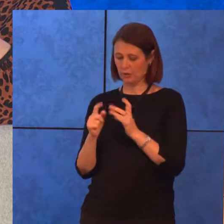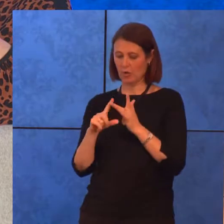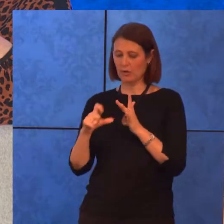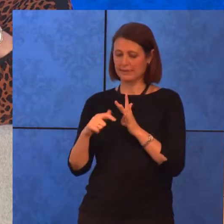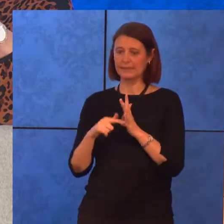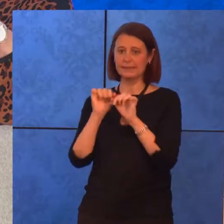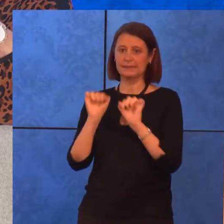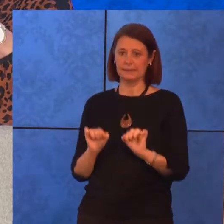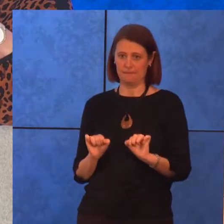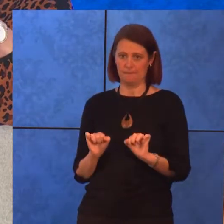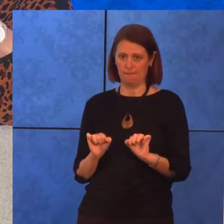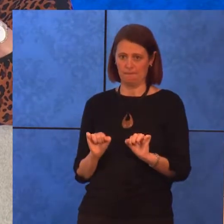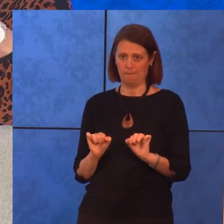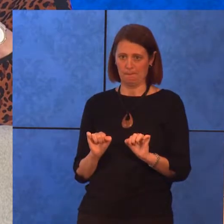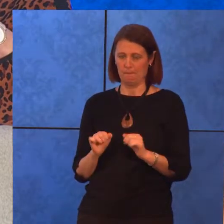ICT system so that